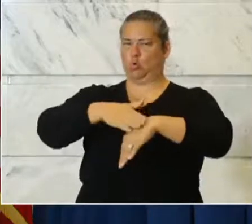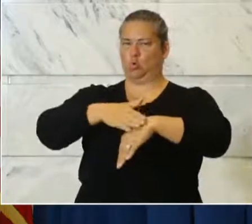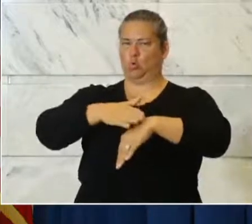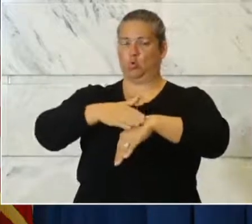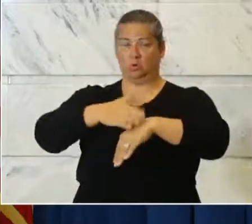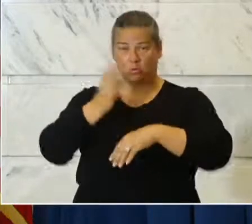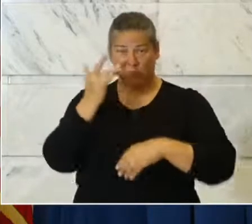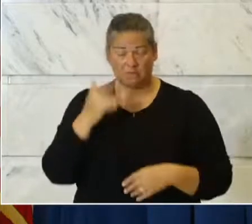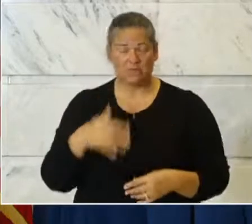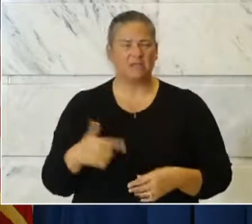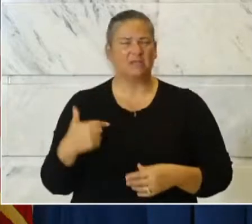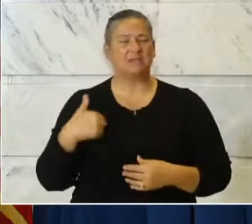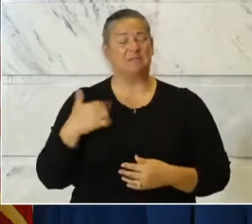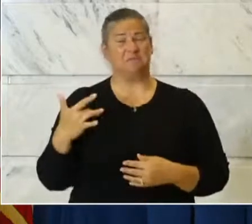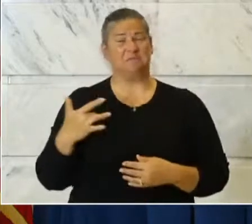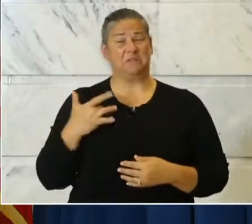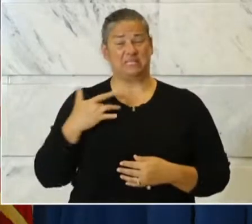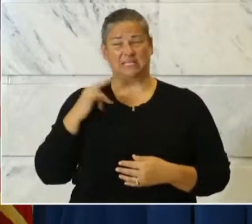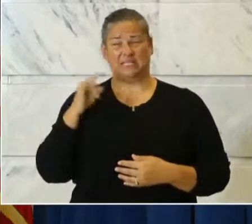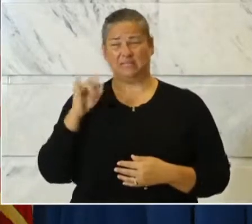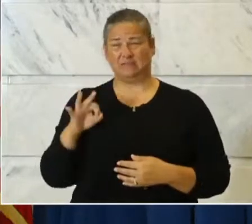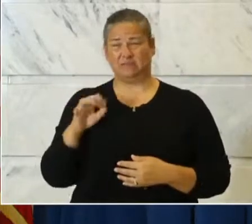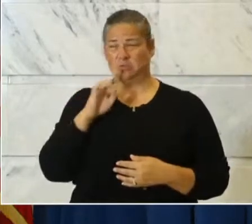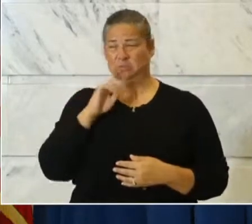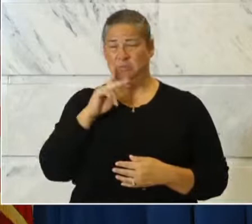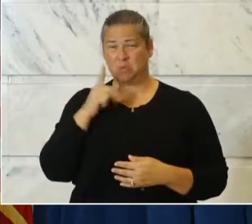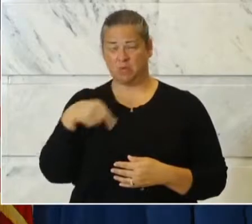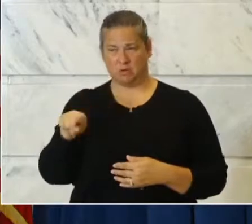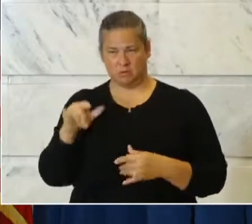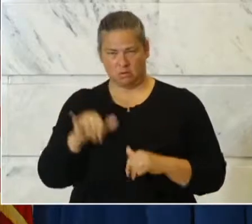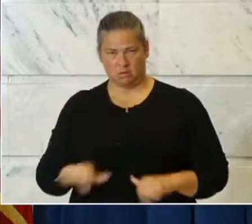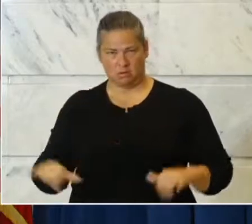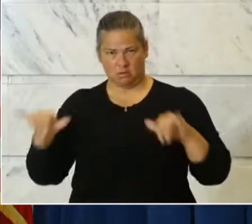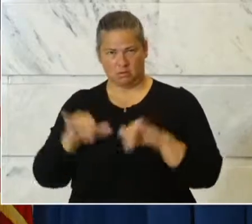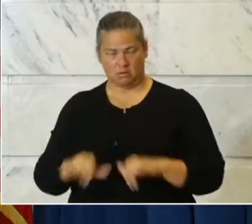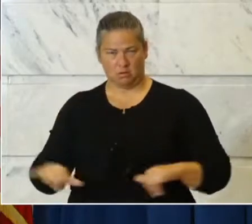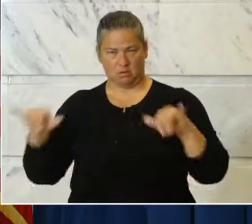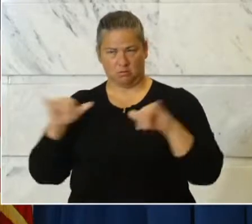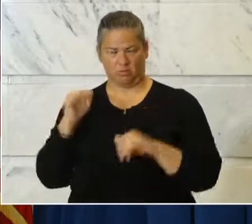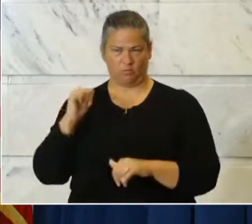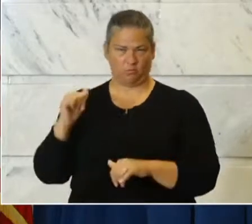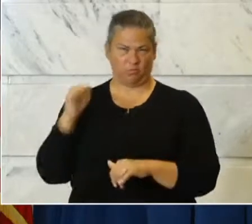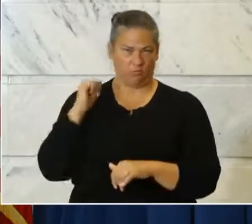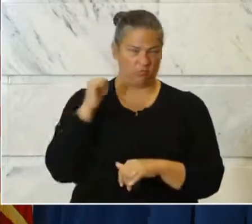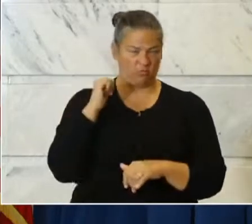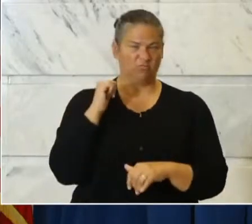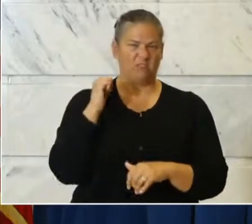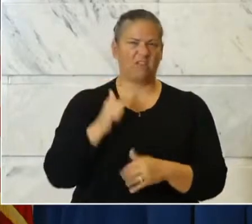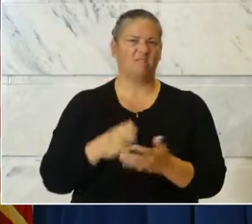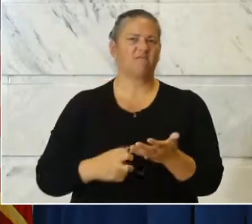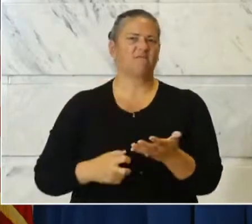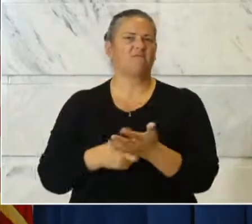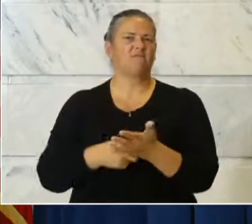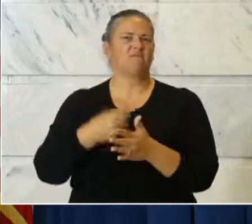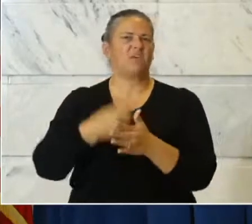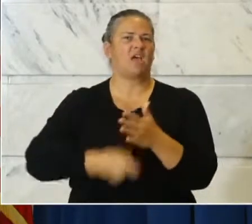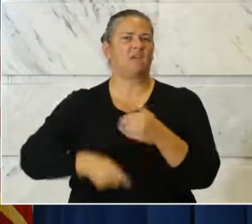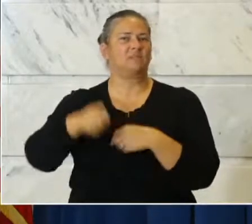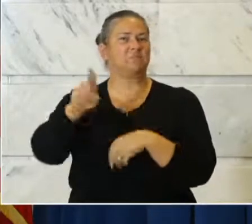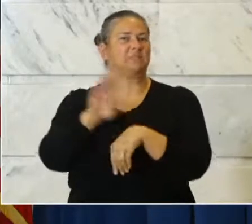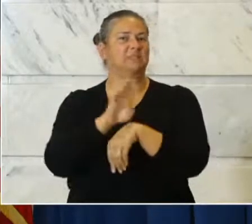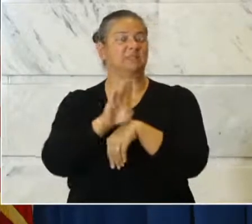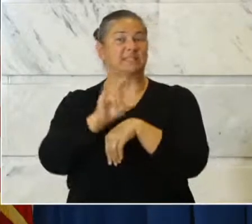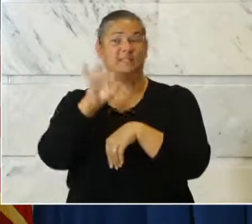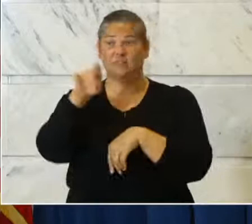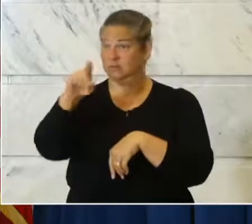that if there is chronic refusal, it could lead to a fine. For businesses that aren't trying to